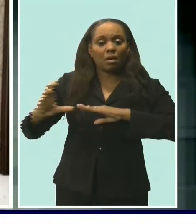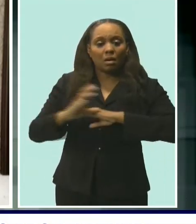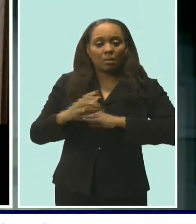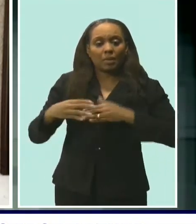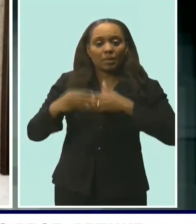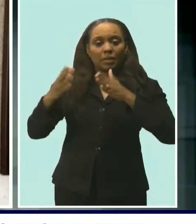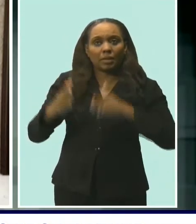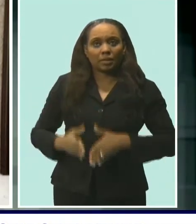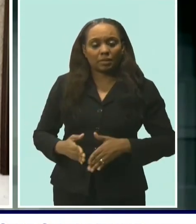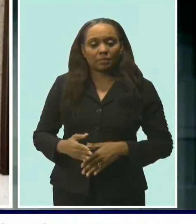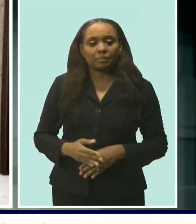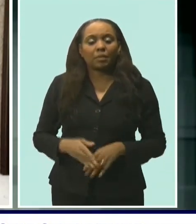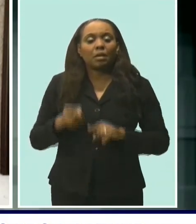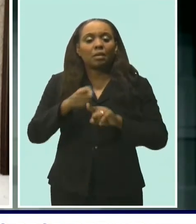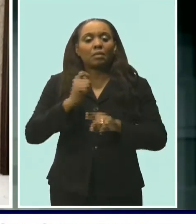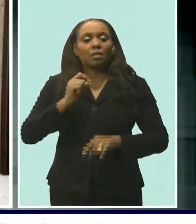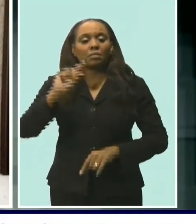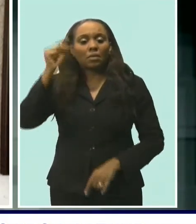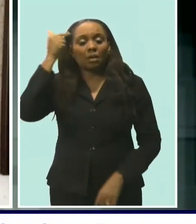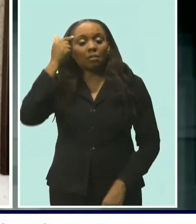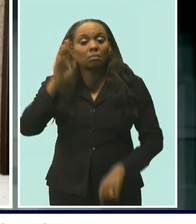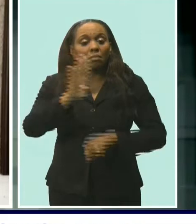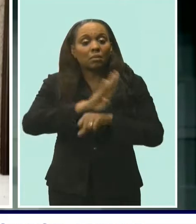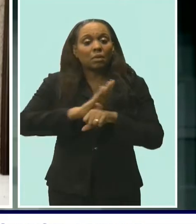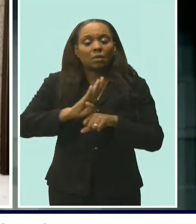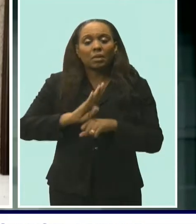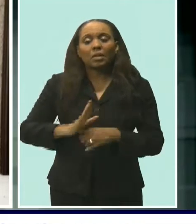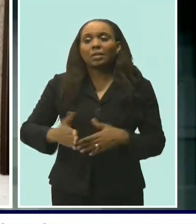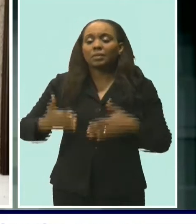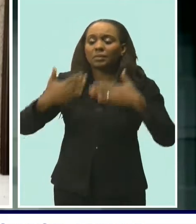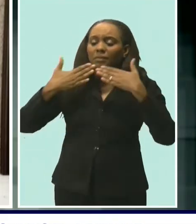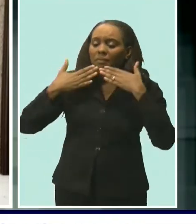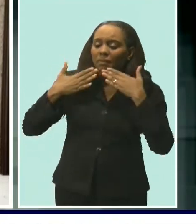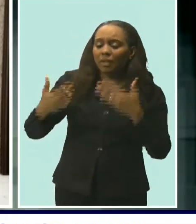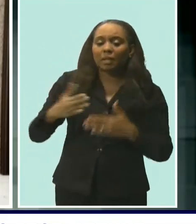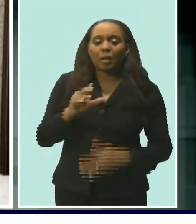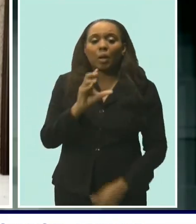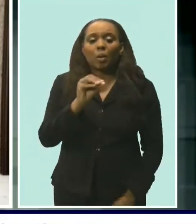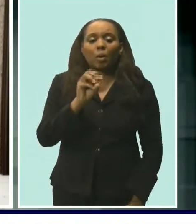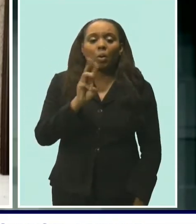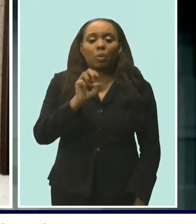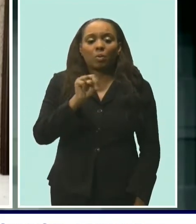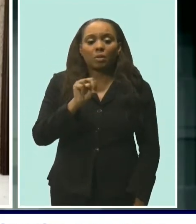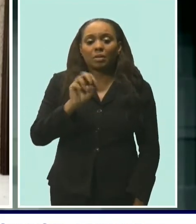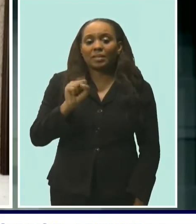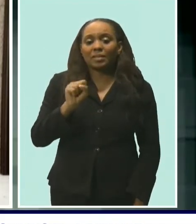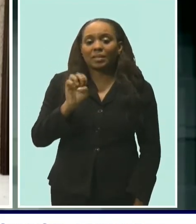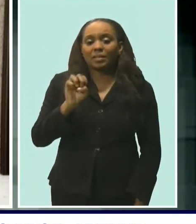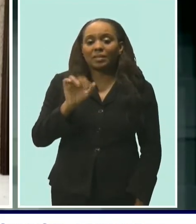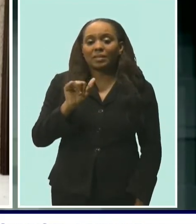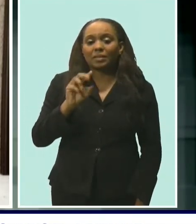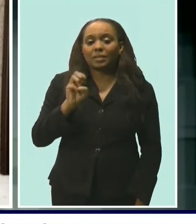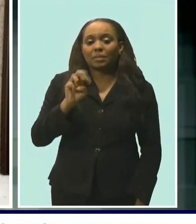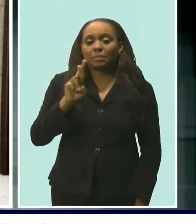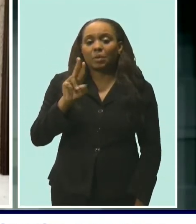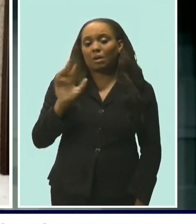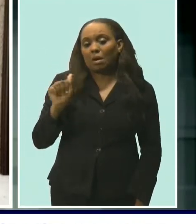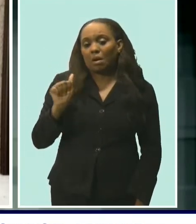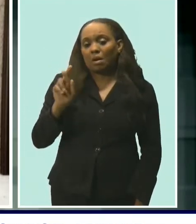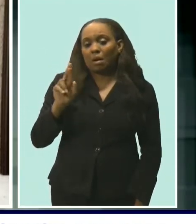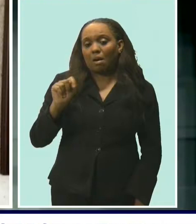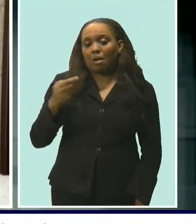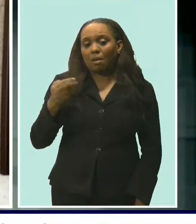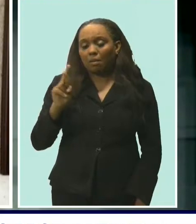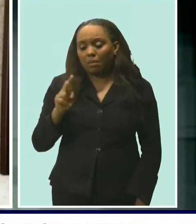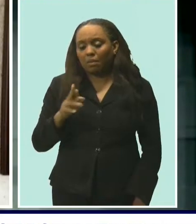of the government and the people of Barbados, we say thank you to Owen Seymour Arthur and to his family for his service